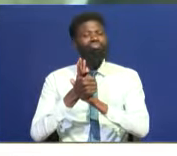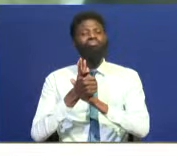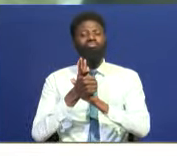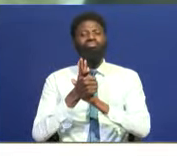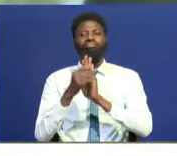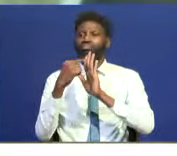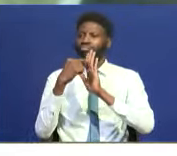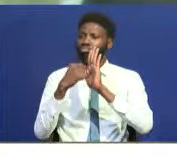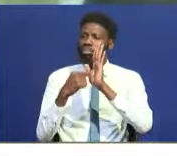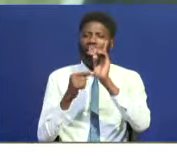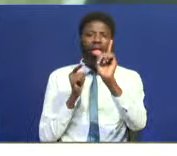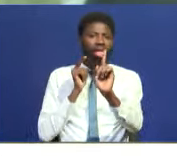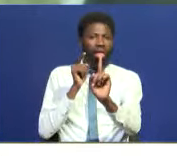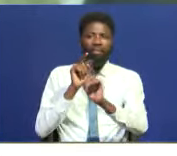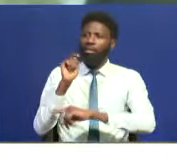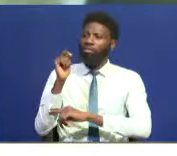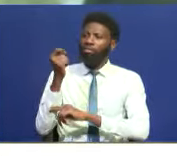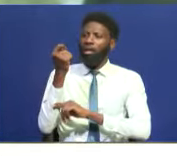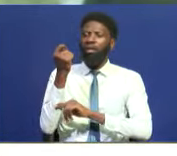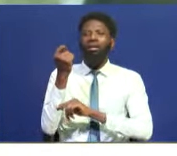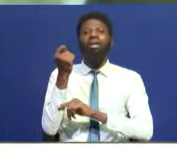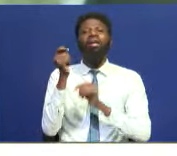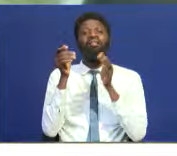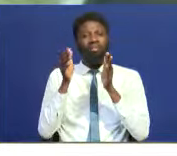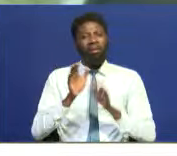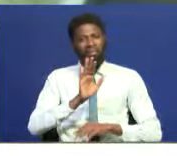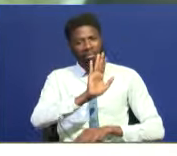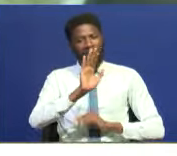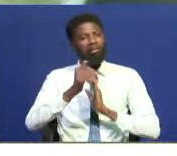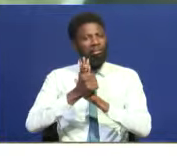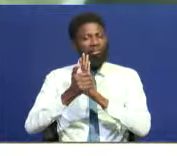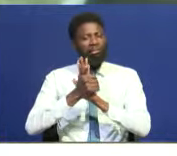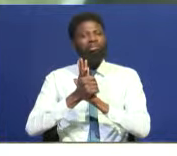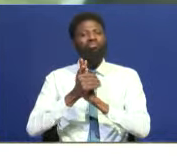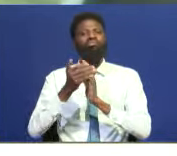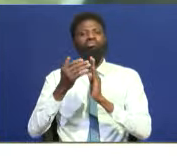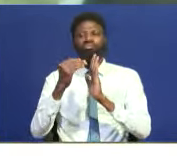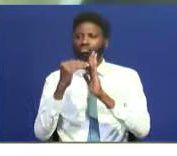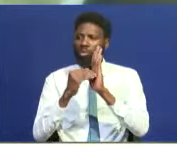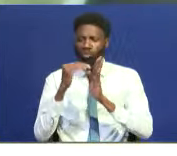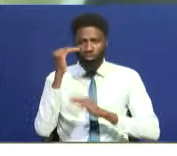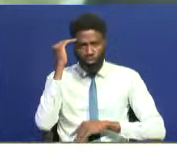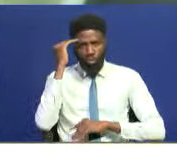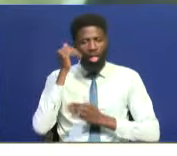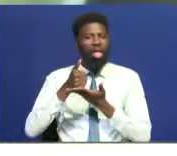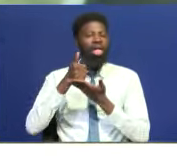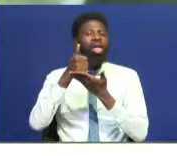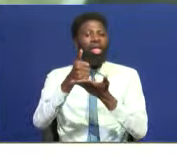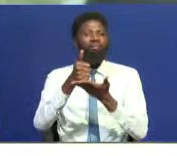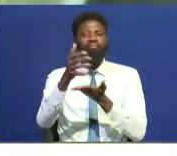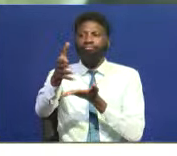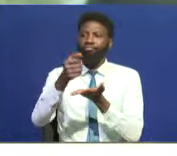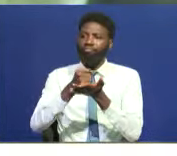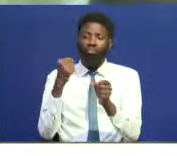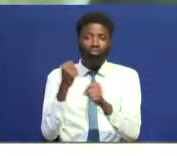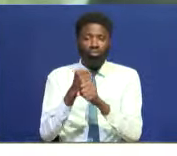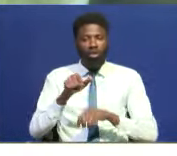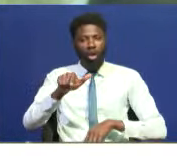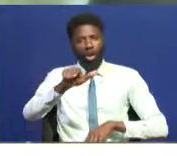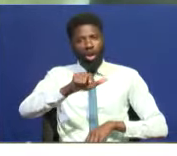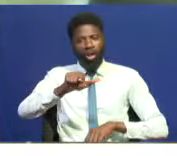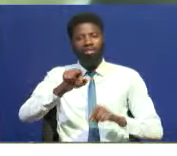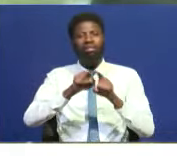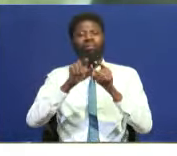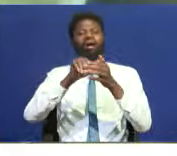of all Kenyans seeking employment to enhance employability locally and abroad. In